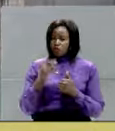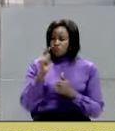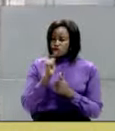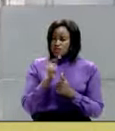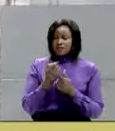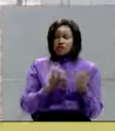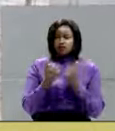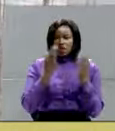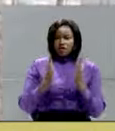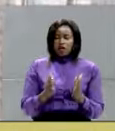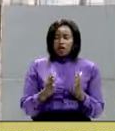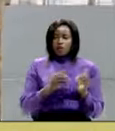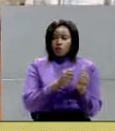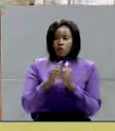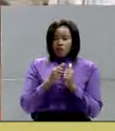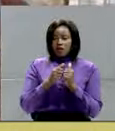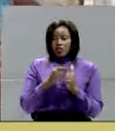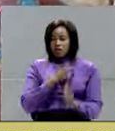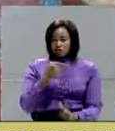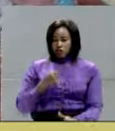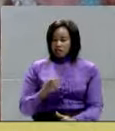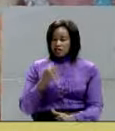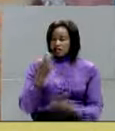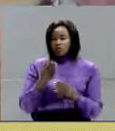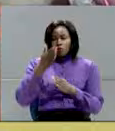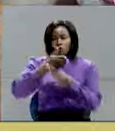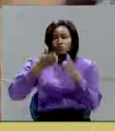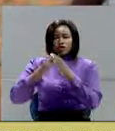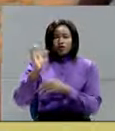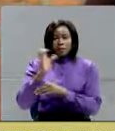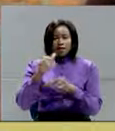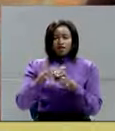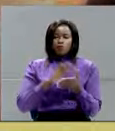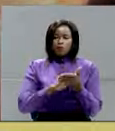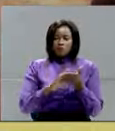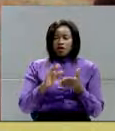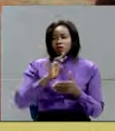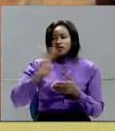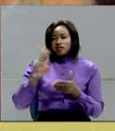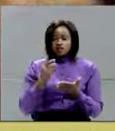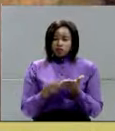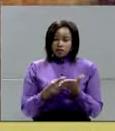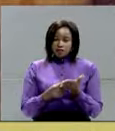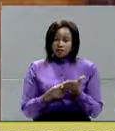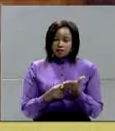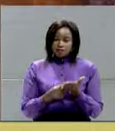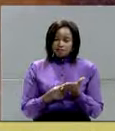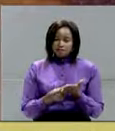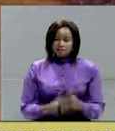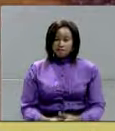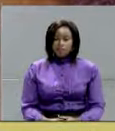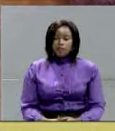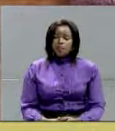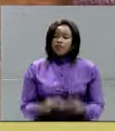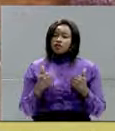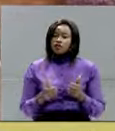China Chongqing International Construction Company, based in Hoima, in western Uganda. He was